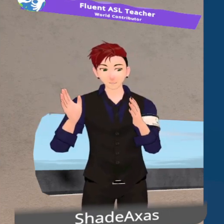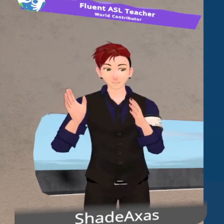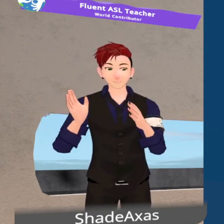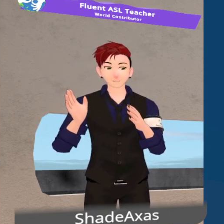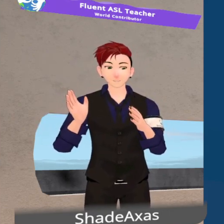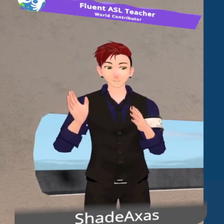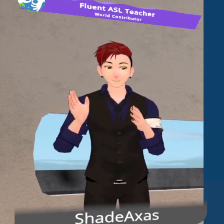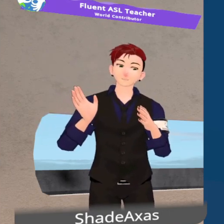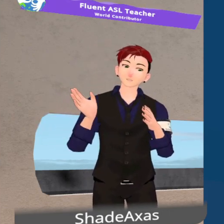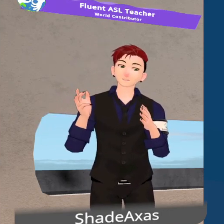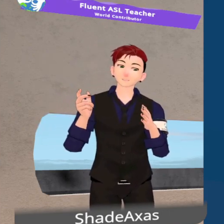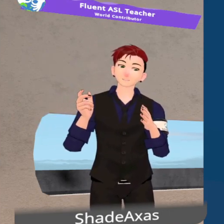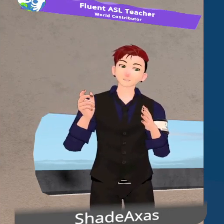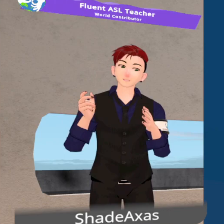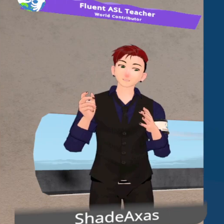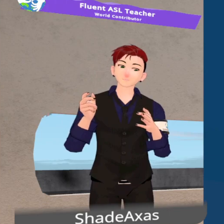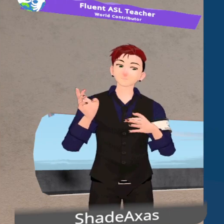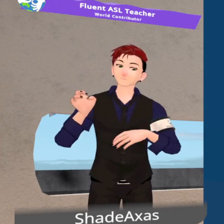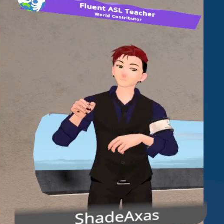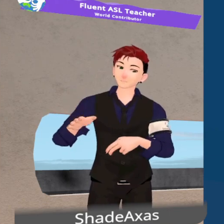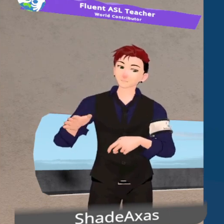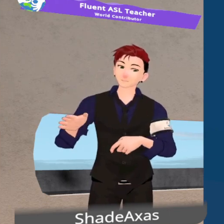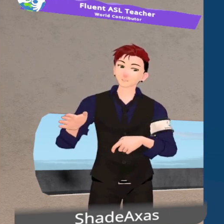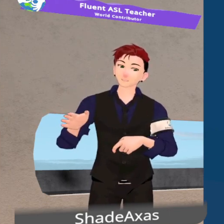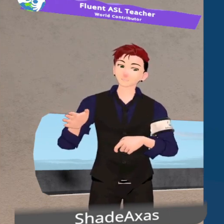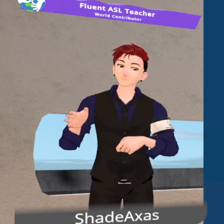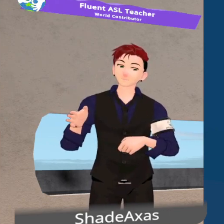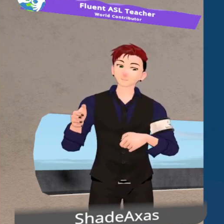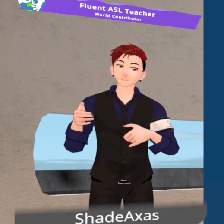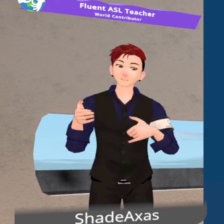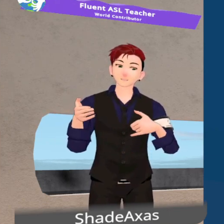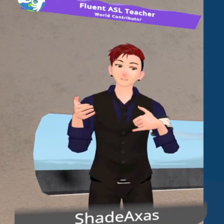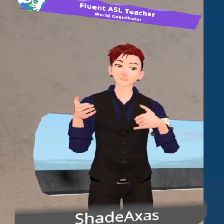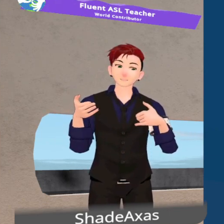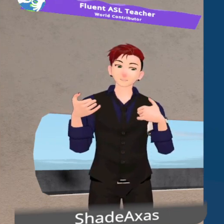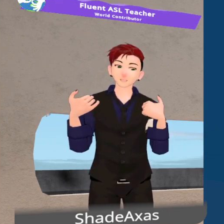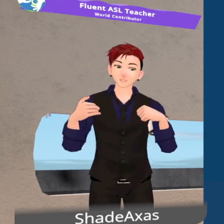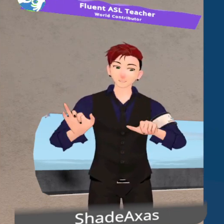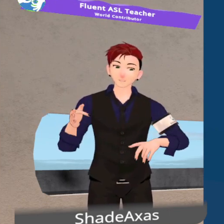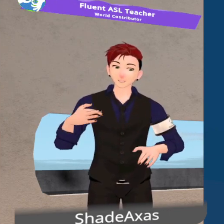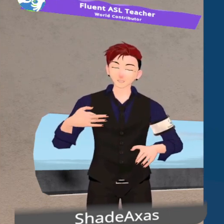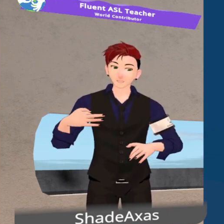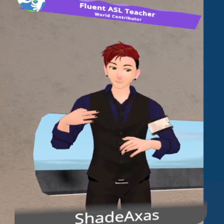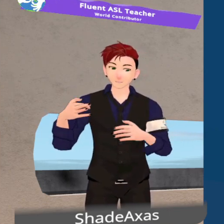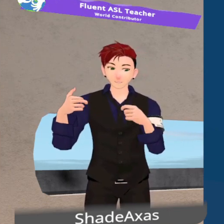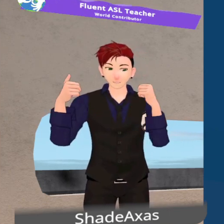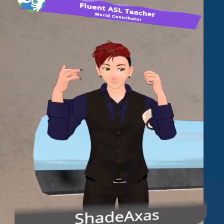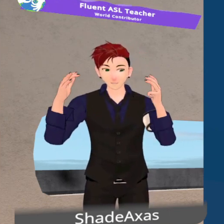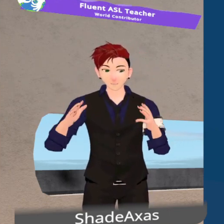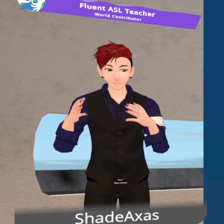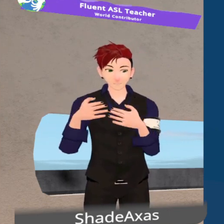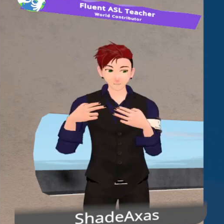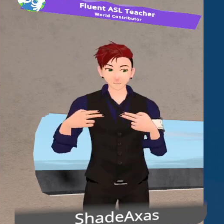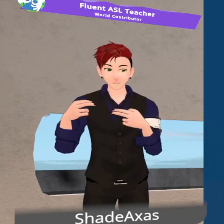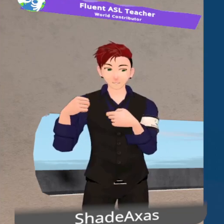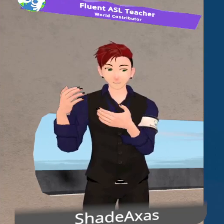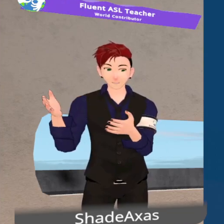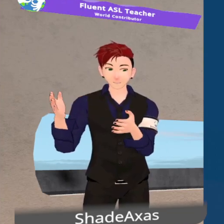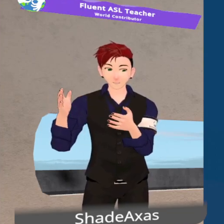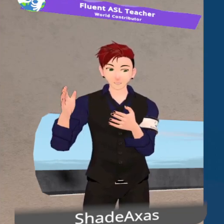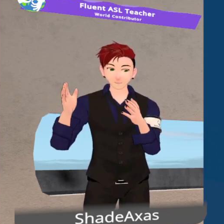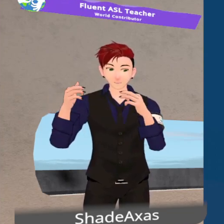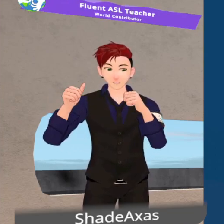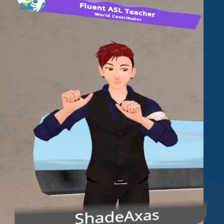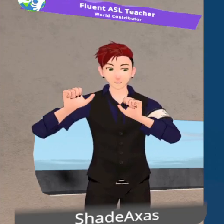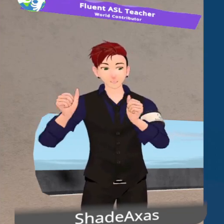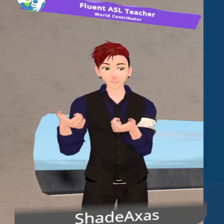They are teacher, or they're fluent. They tried to go out for a teacher position. We were giving them